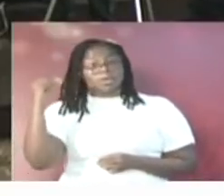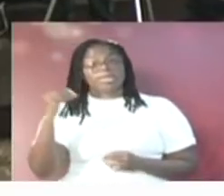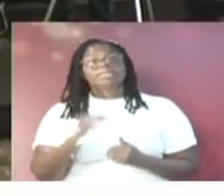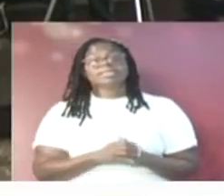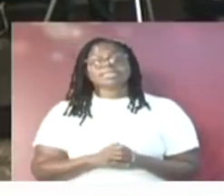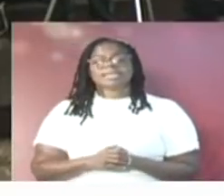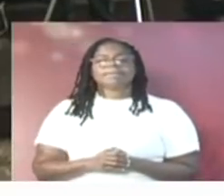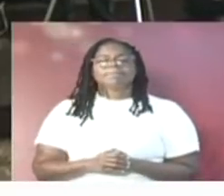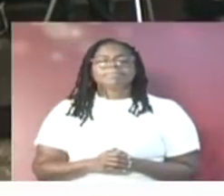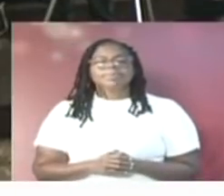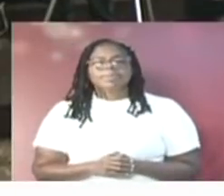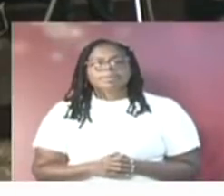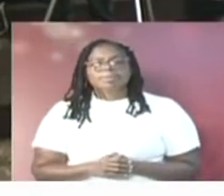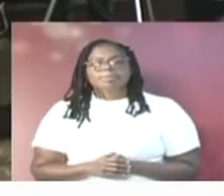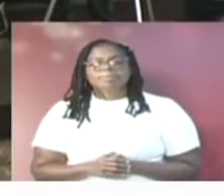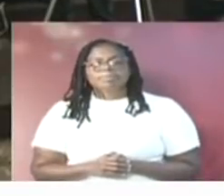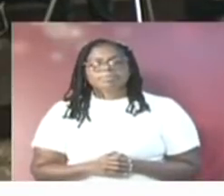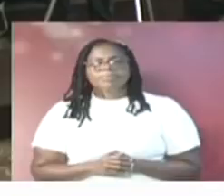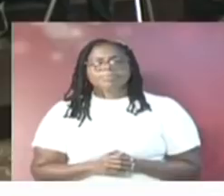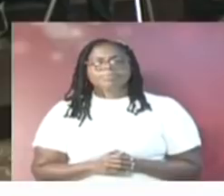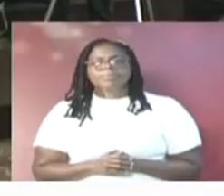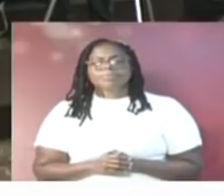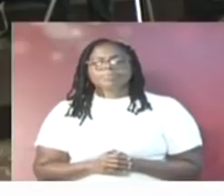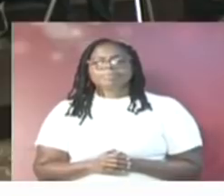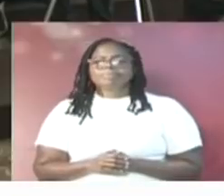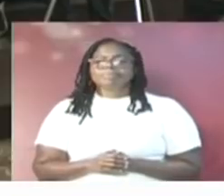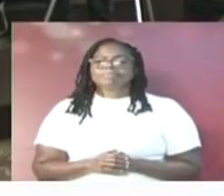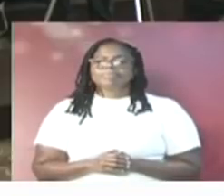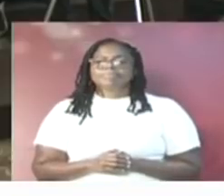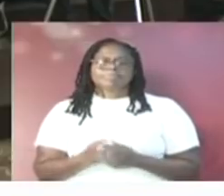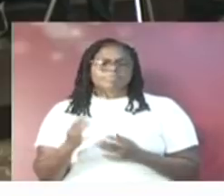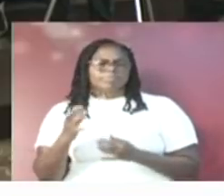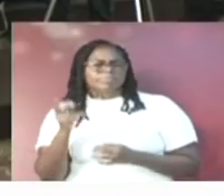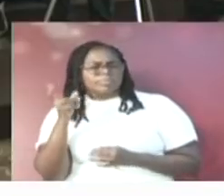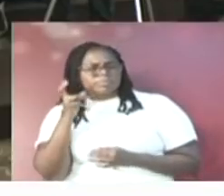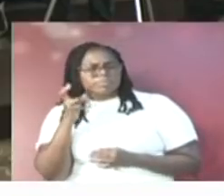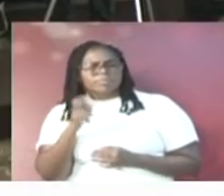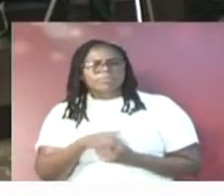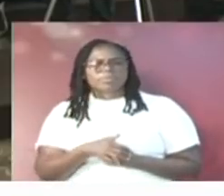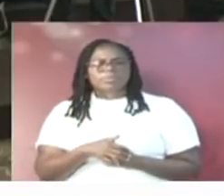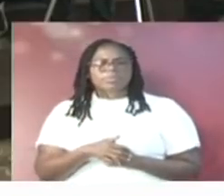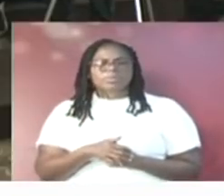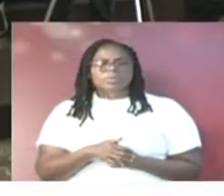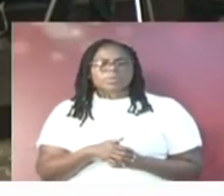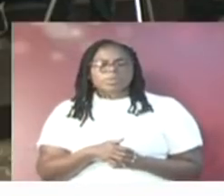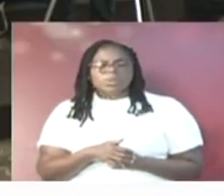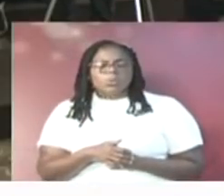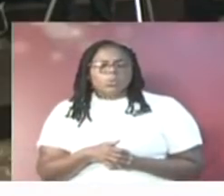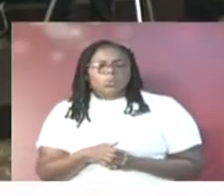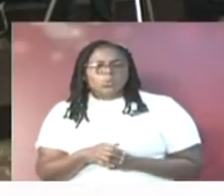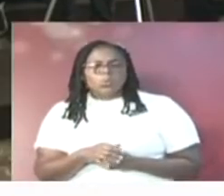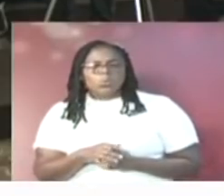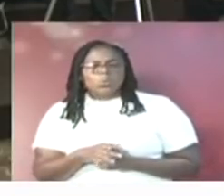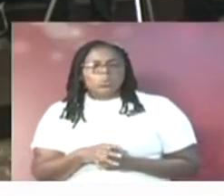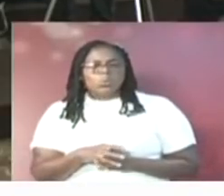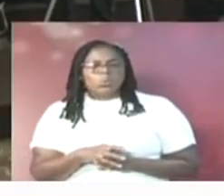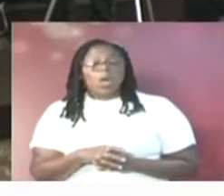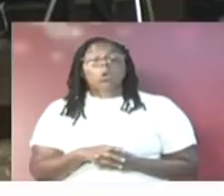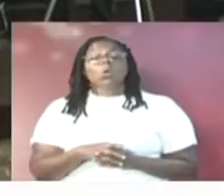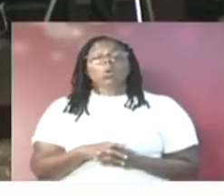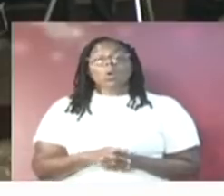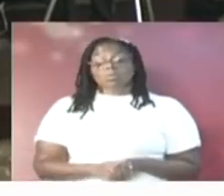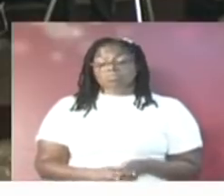are imposed, you see the resurgence of these backdoor activities, parties, gatherings, and